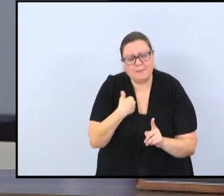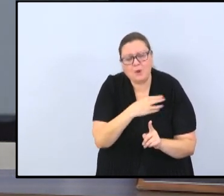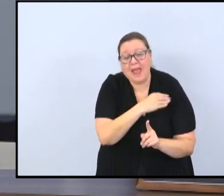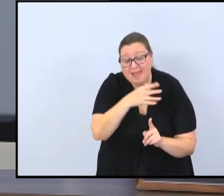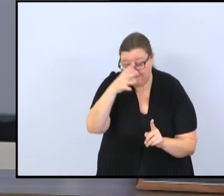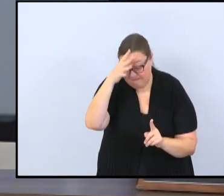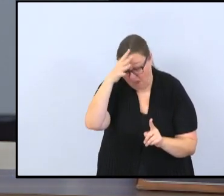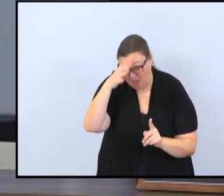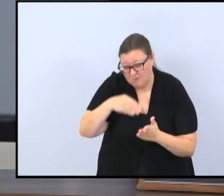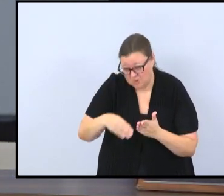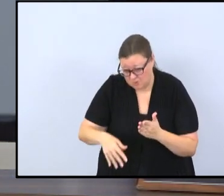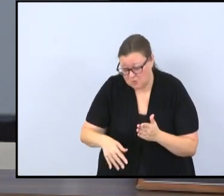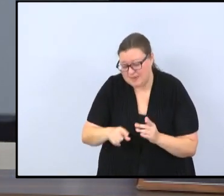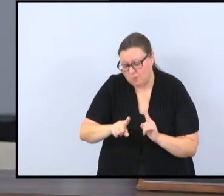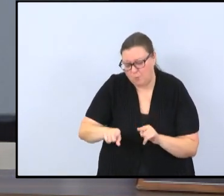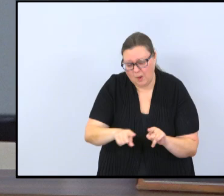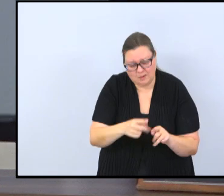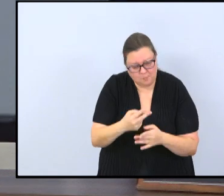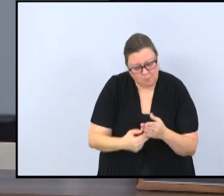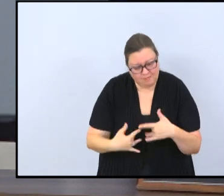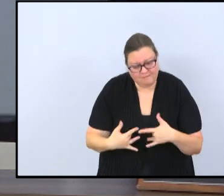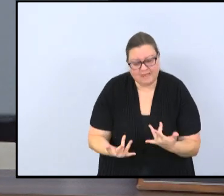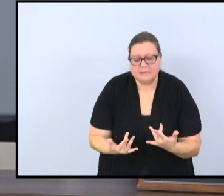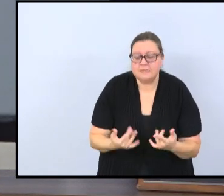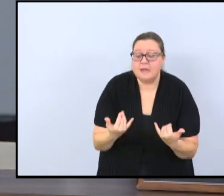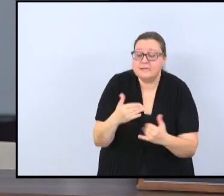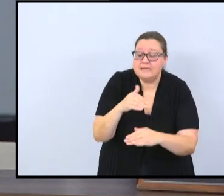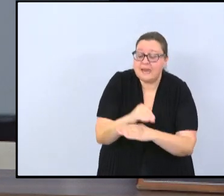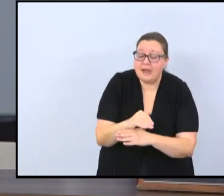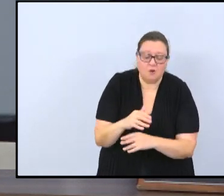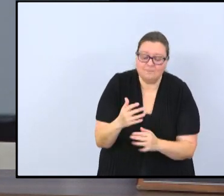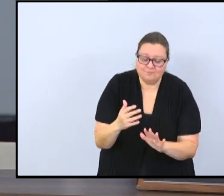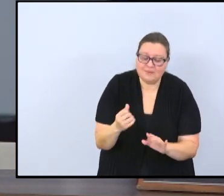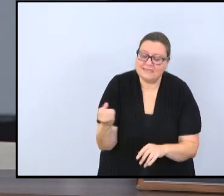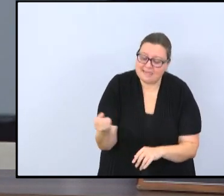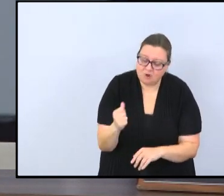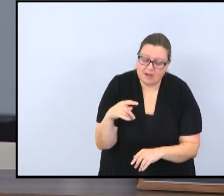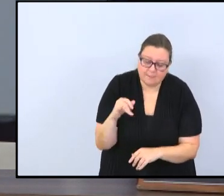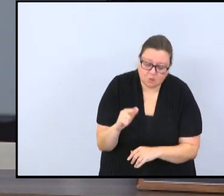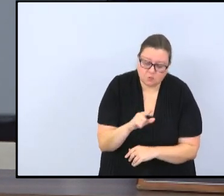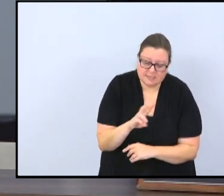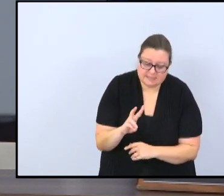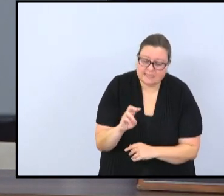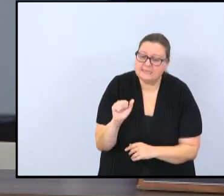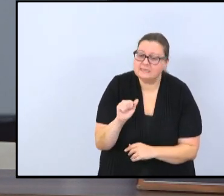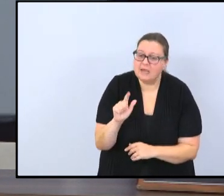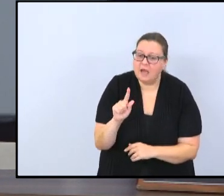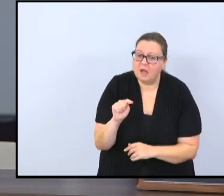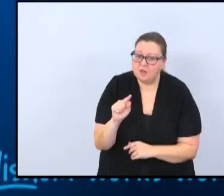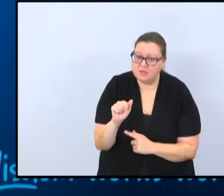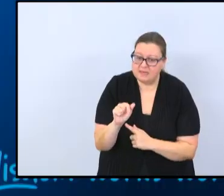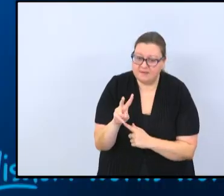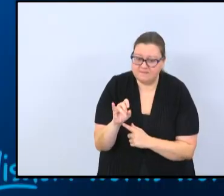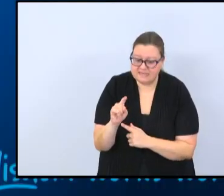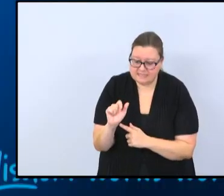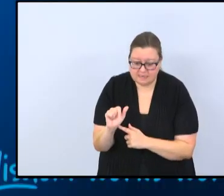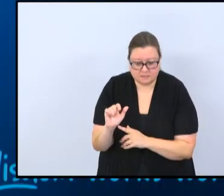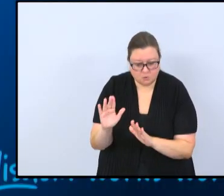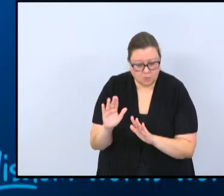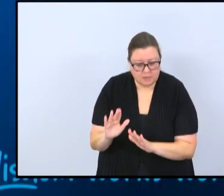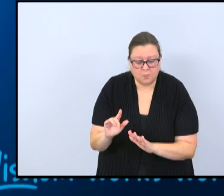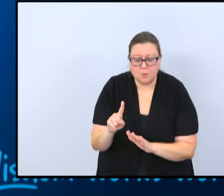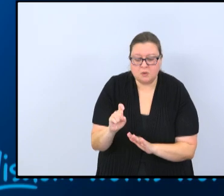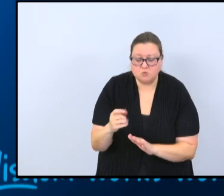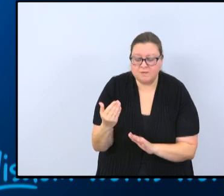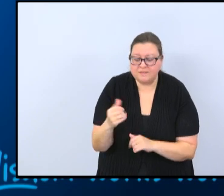Our Waco community is invited this Saturday, April 26th, to join us in celebrating Alta Vista Elementary's incredible